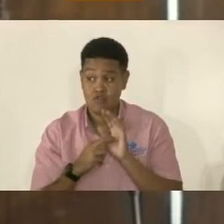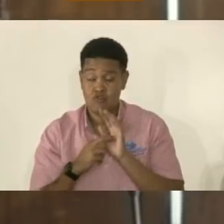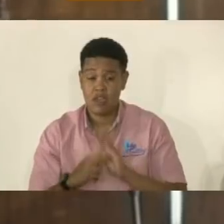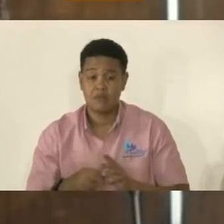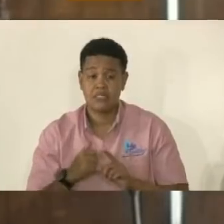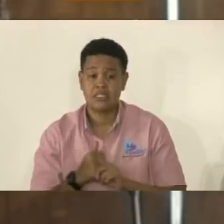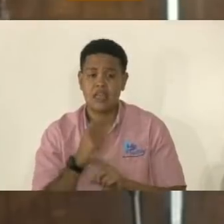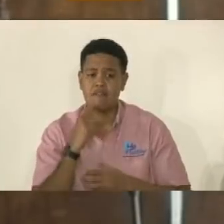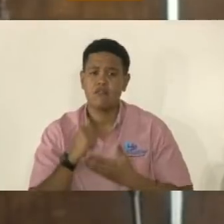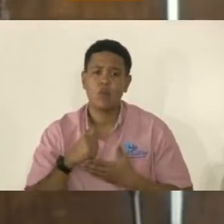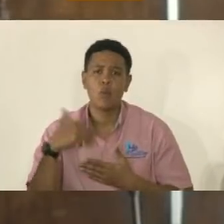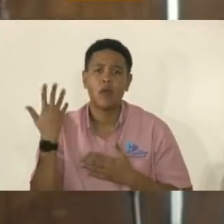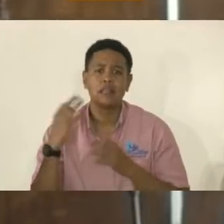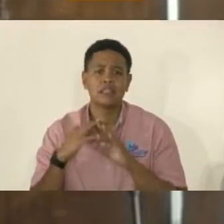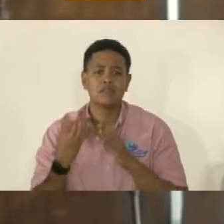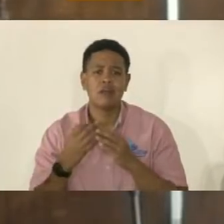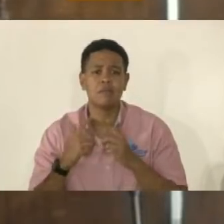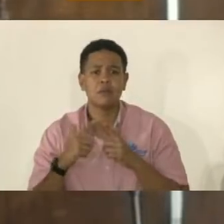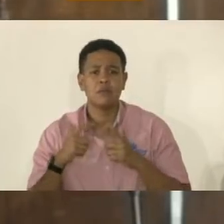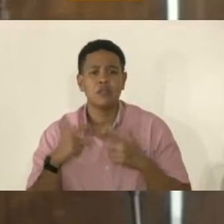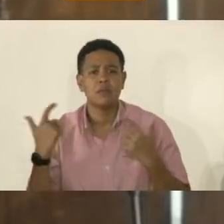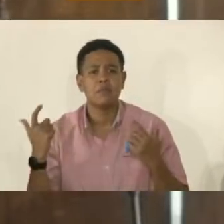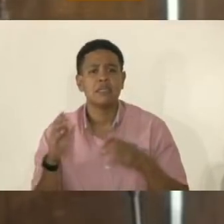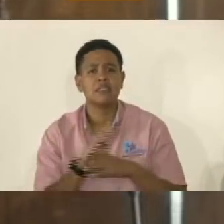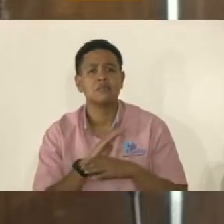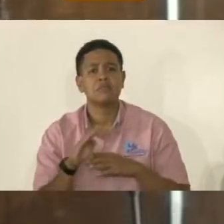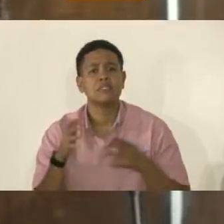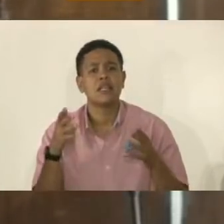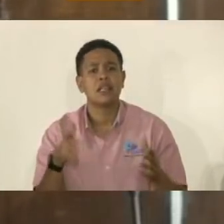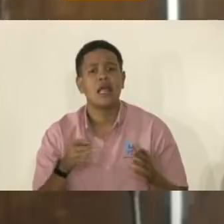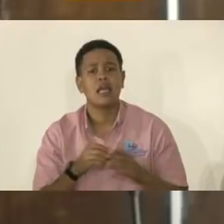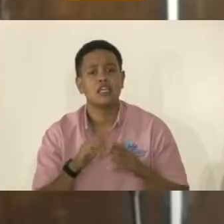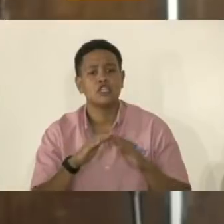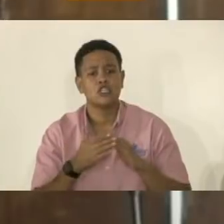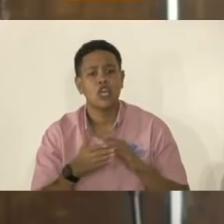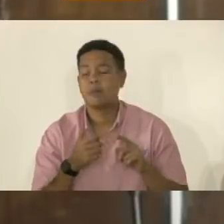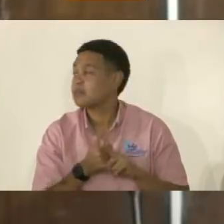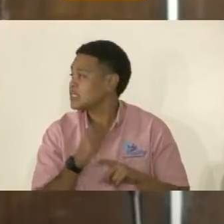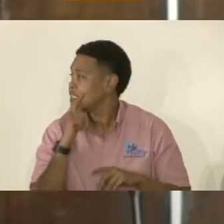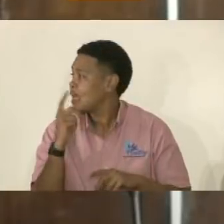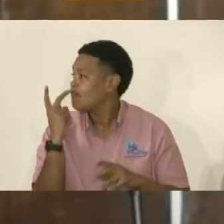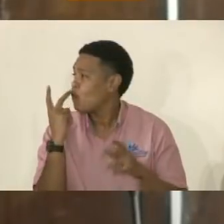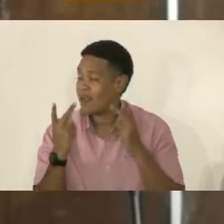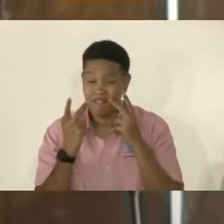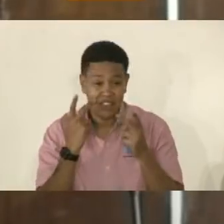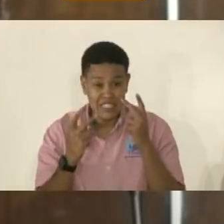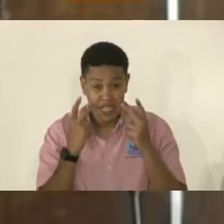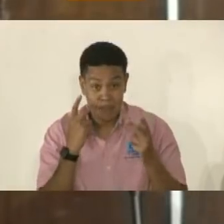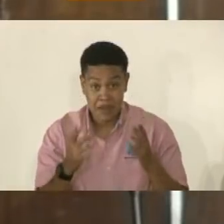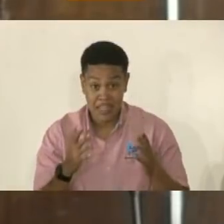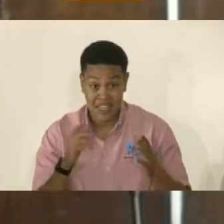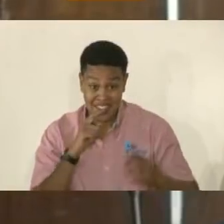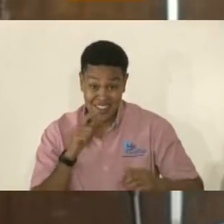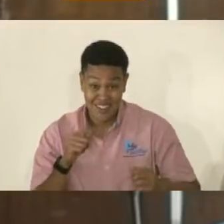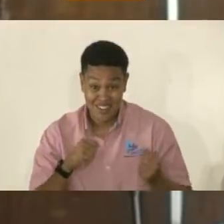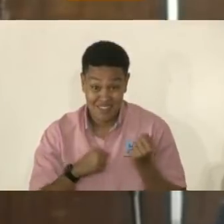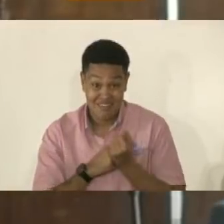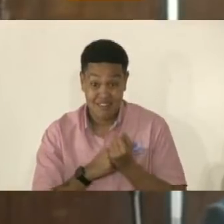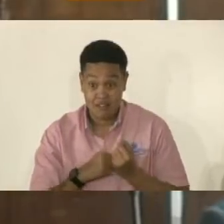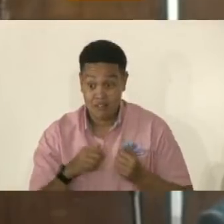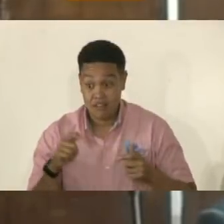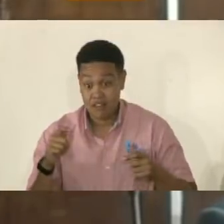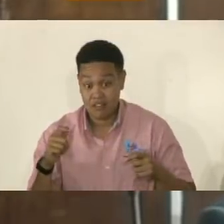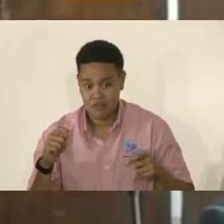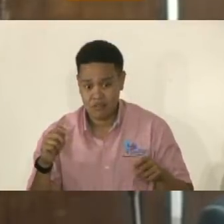of the wealthiest families and biggest business houses in Jamaica, were visibly shaken by his